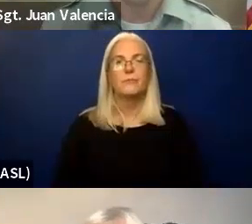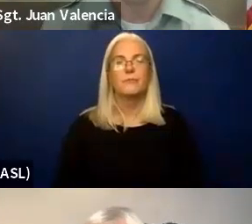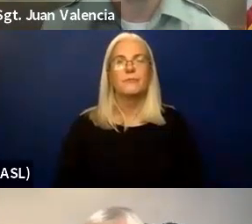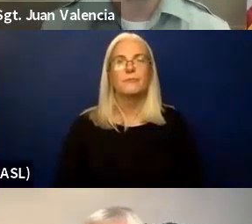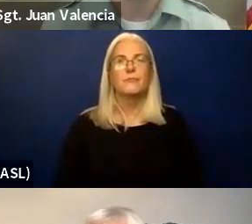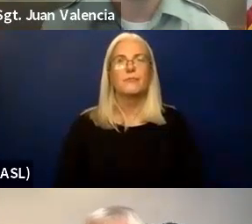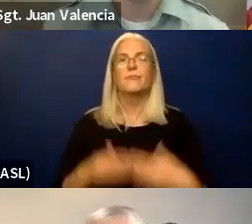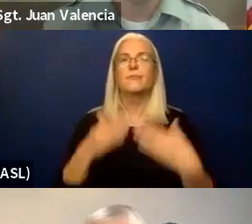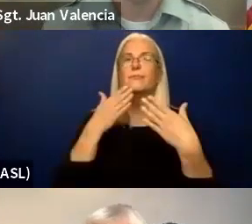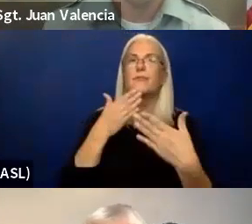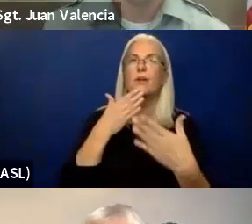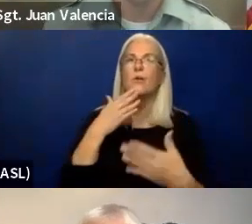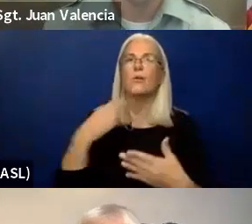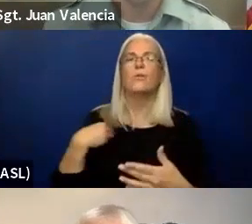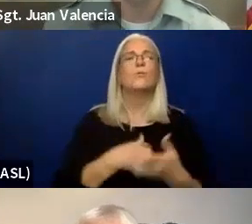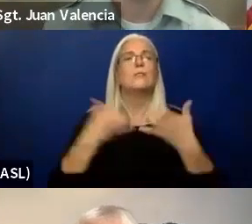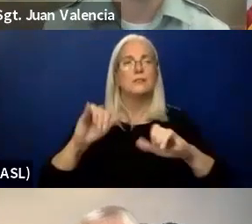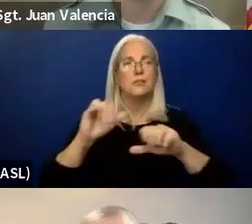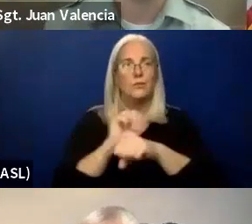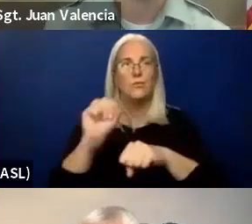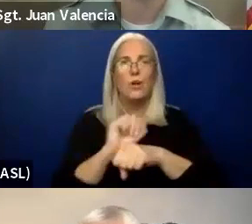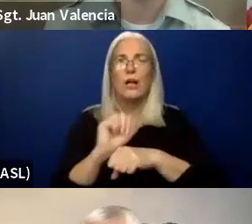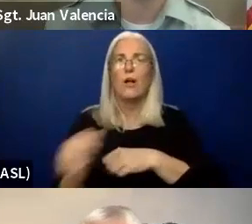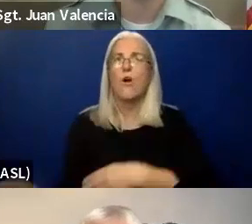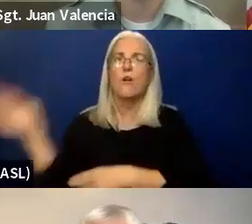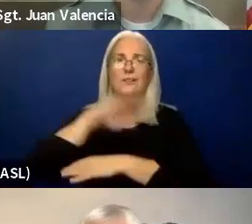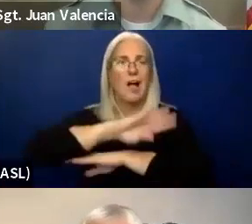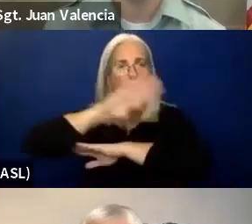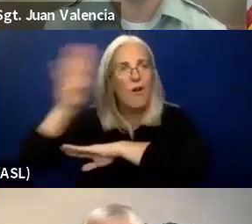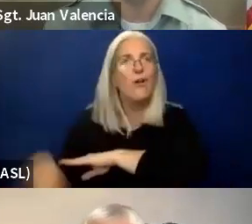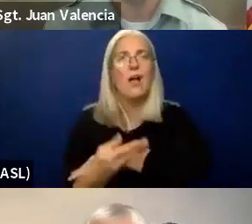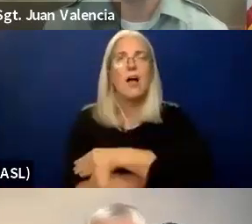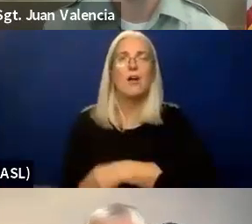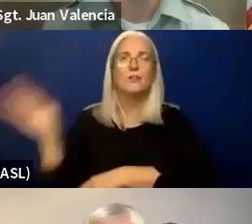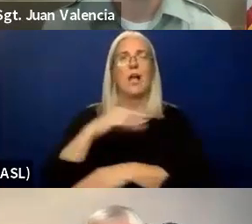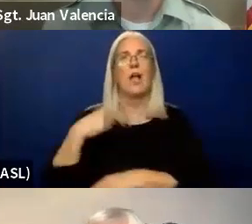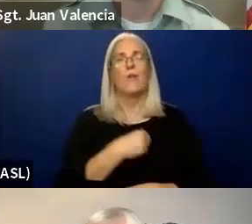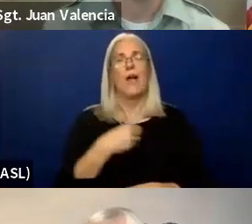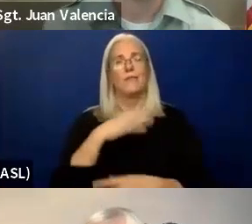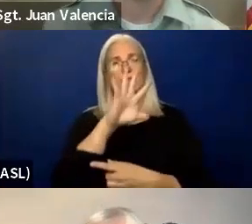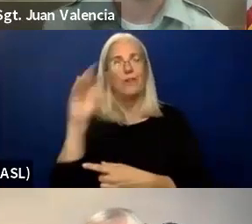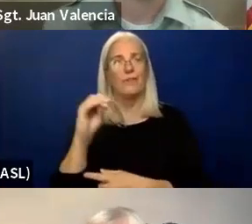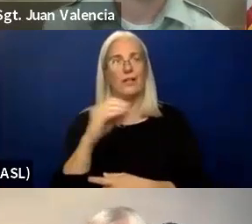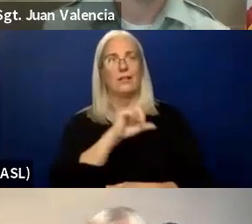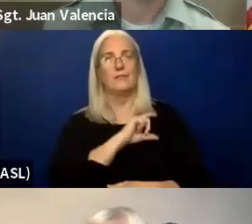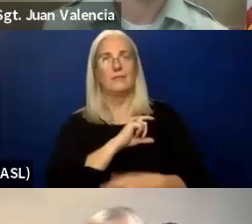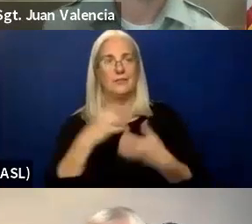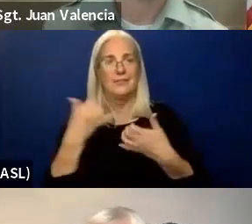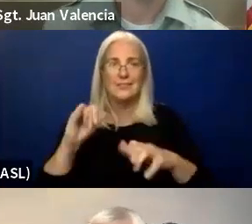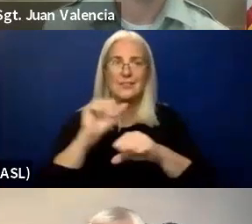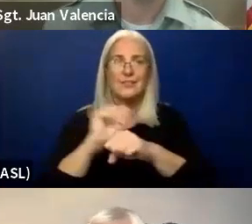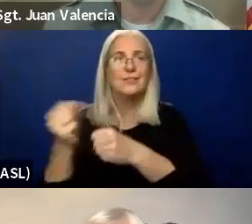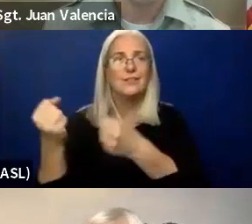working 24 hours a day, 7 days a week. We have 50 deputies out there doing proactive patrol in areas that are under